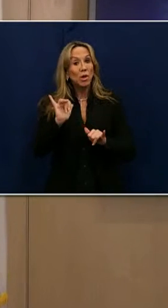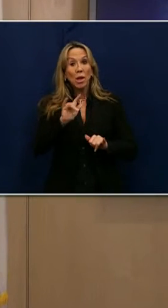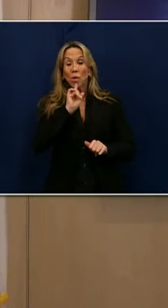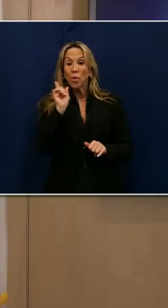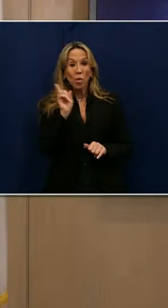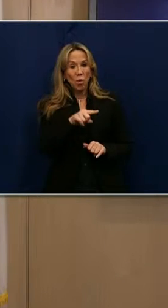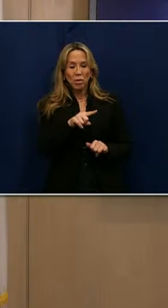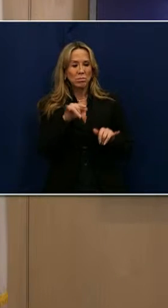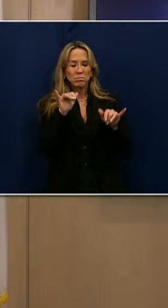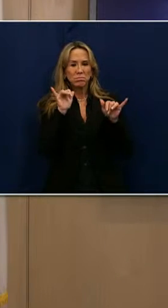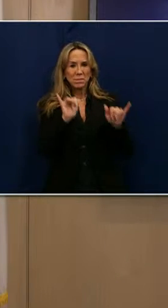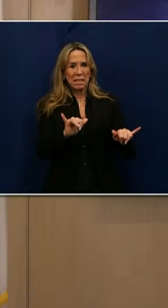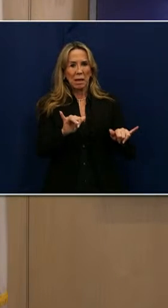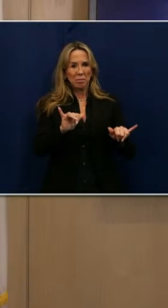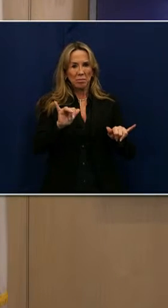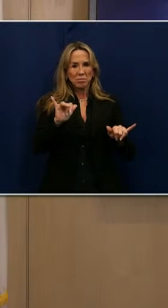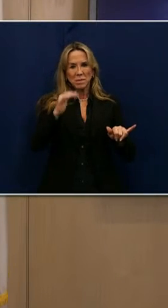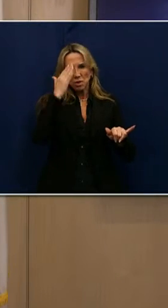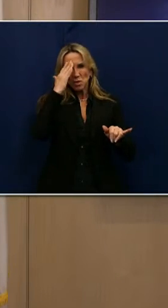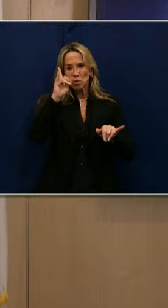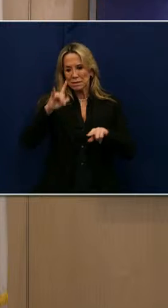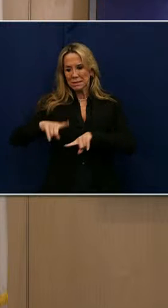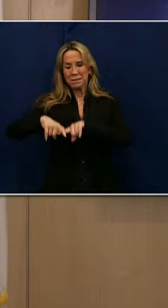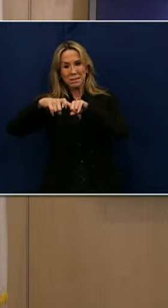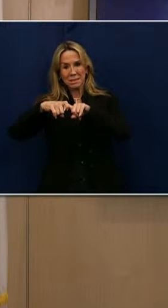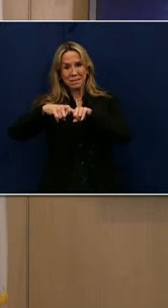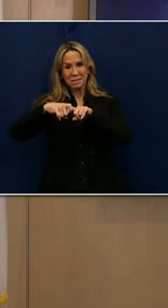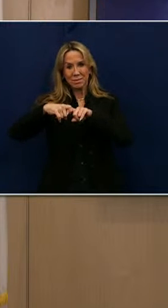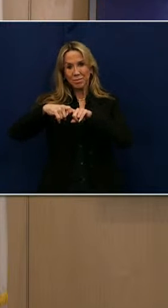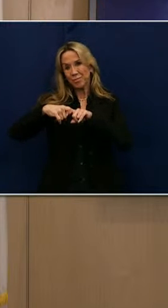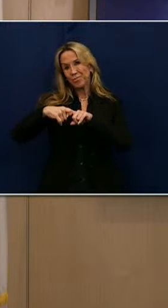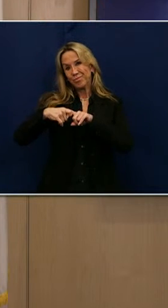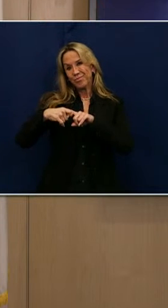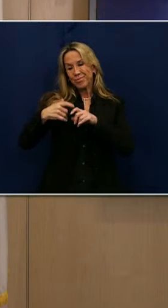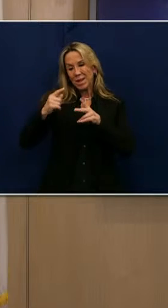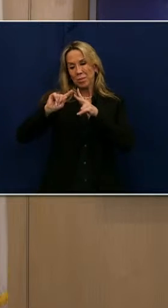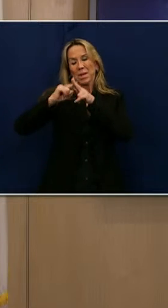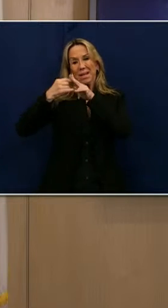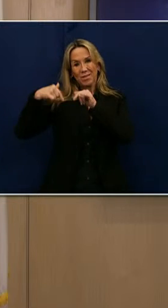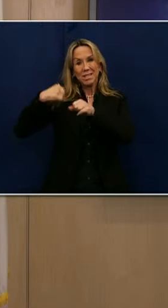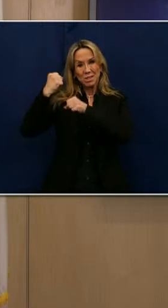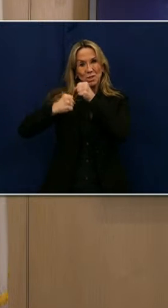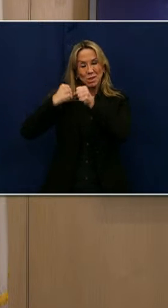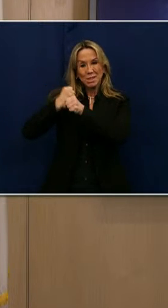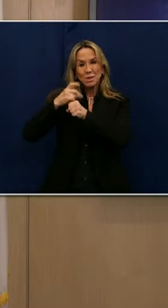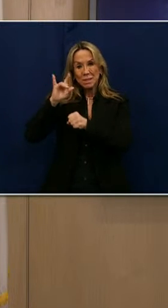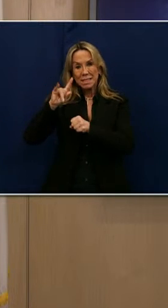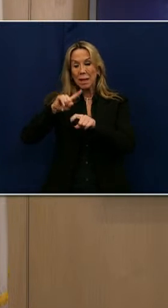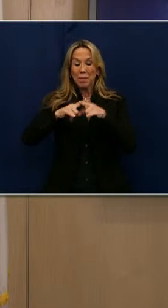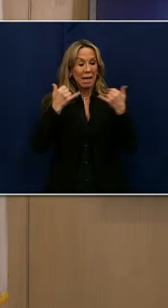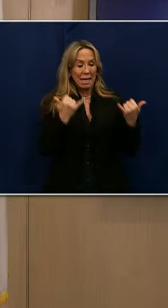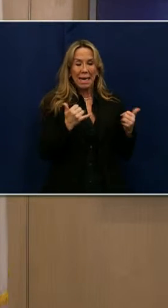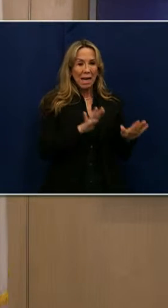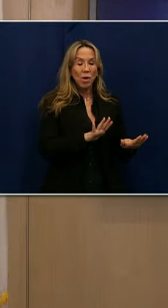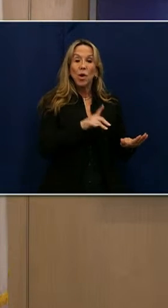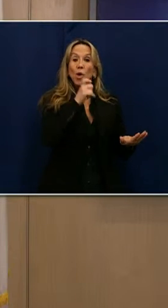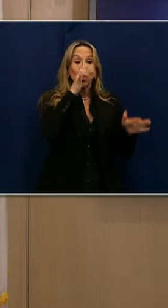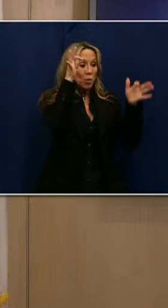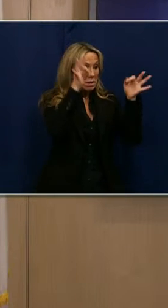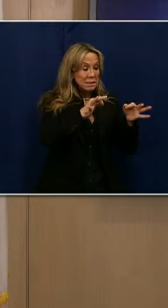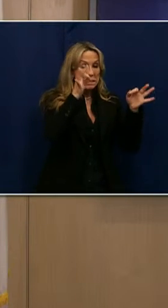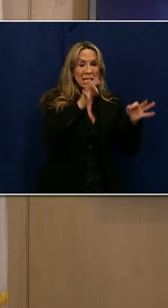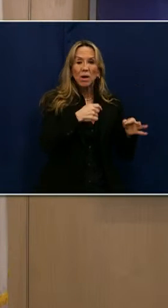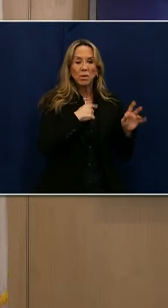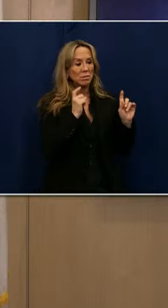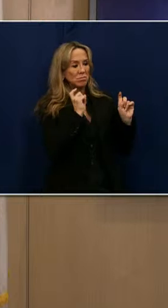since earlier this year. And essentially where we're at is those are decisions that our medical professionals need to